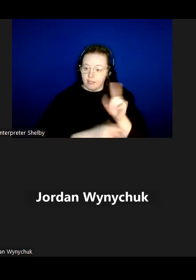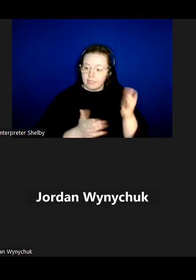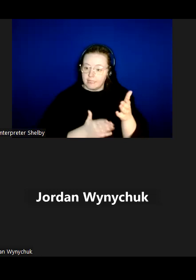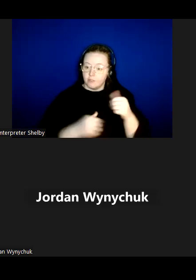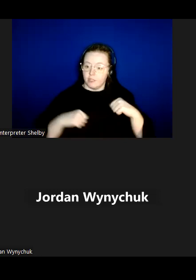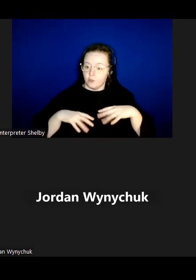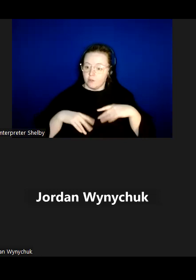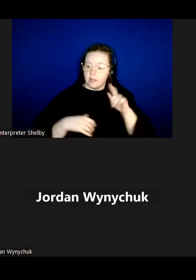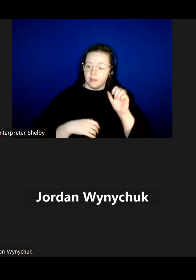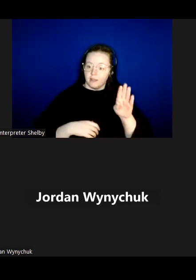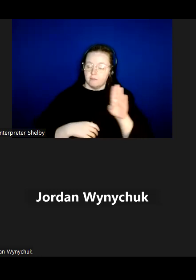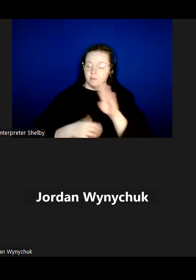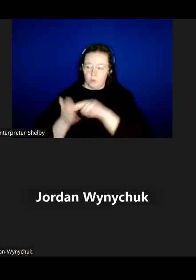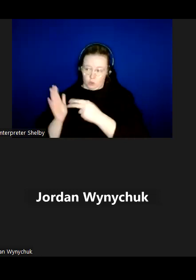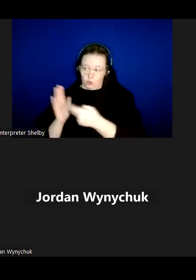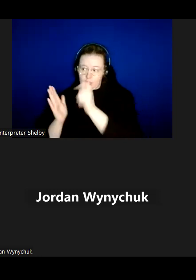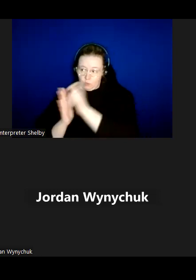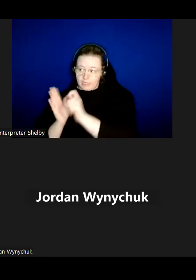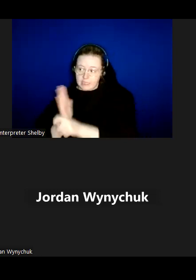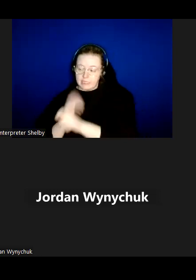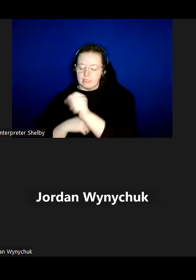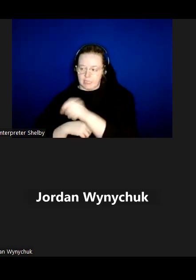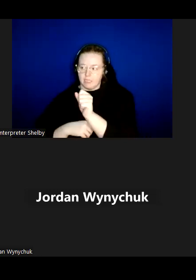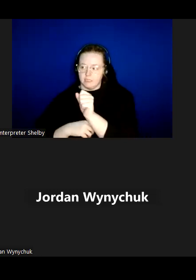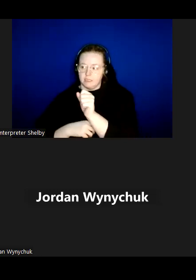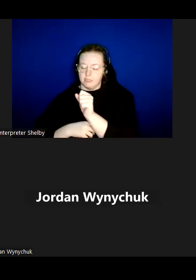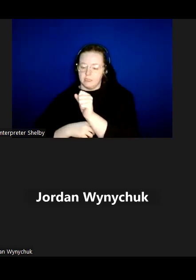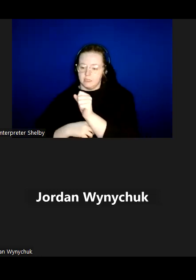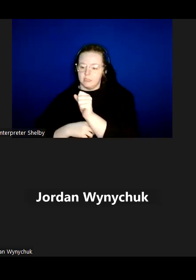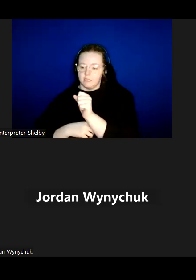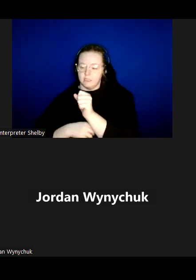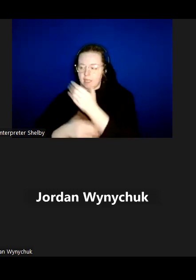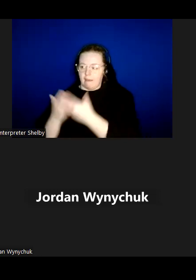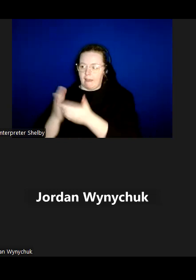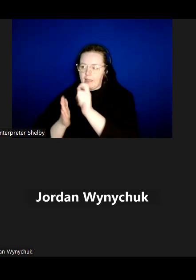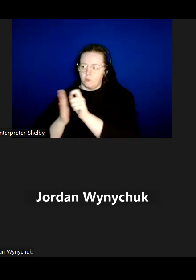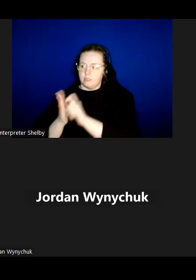it's a handwritten will. Yes, they are.